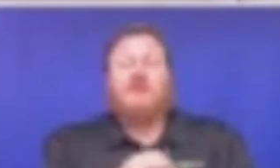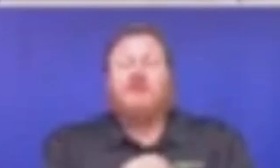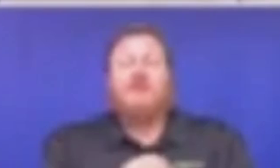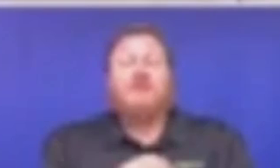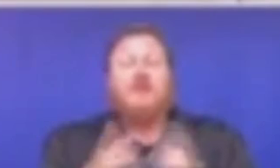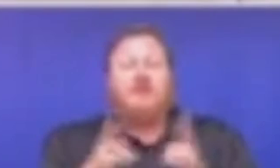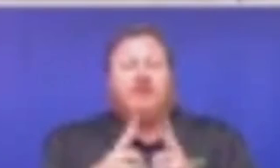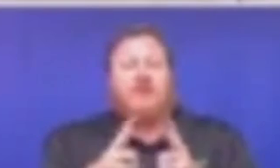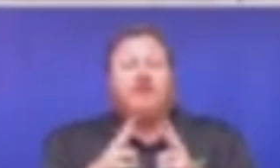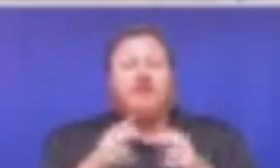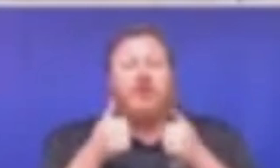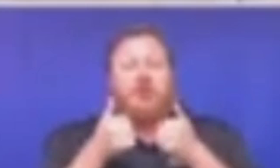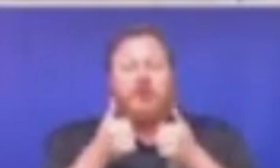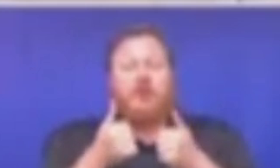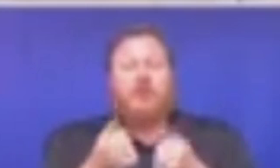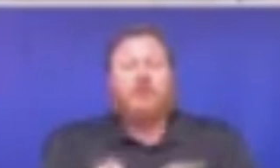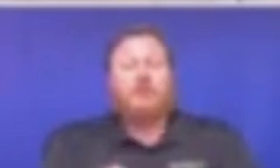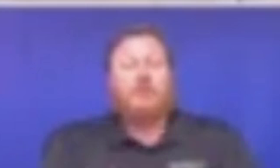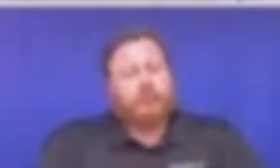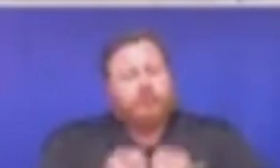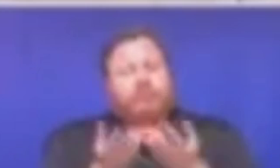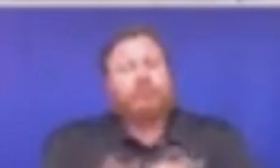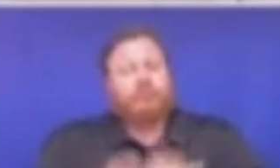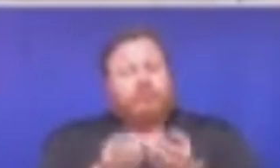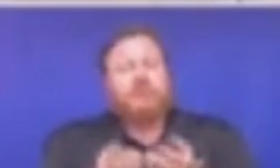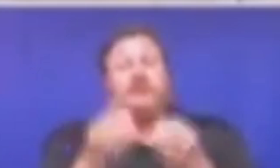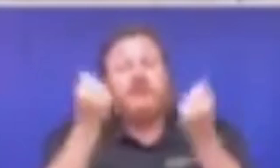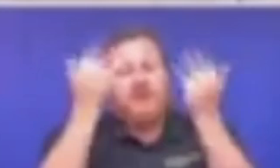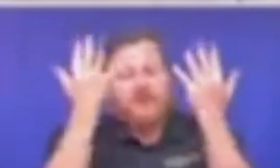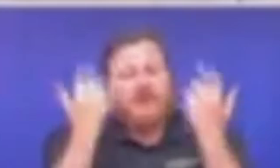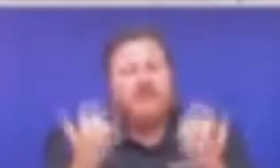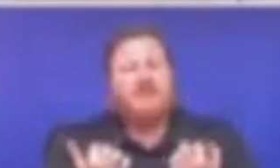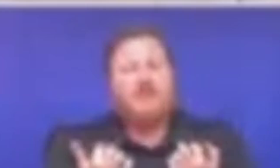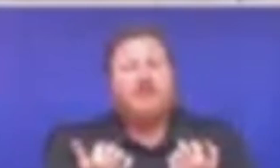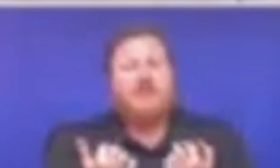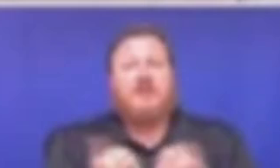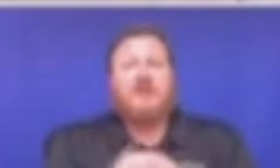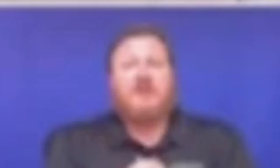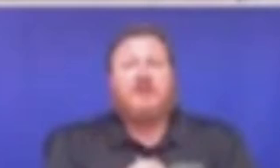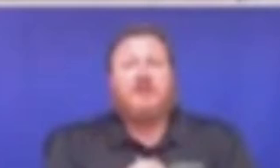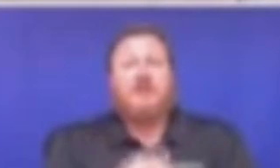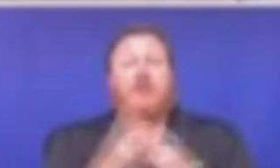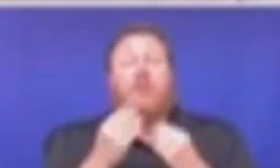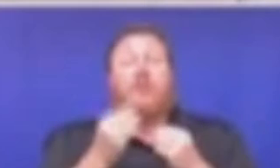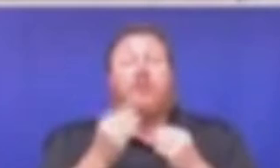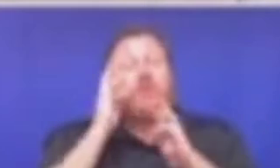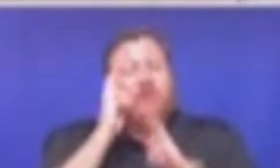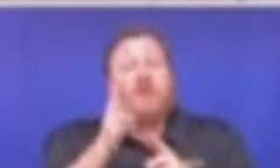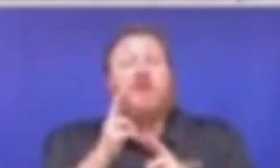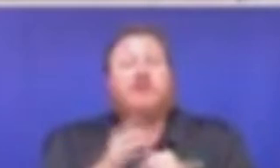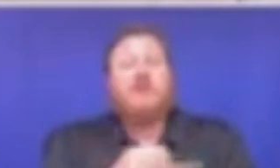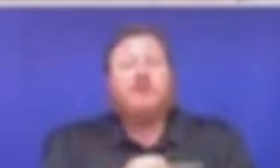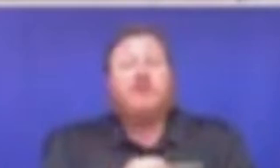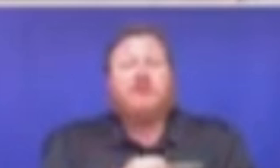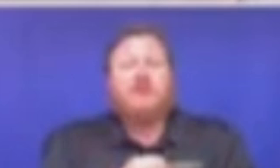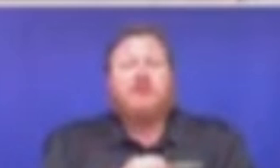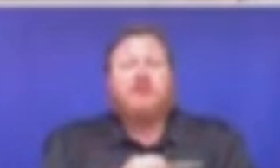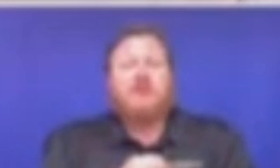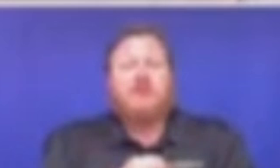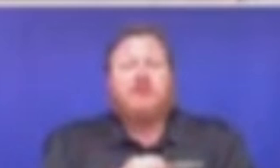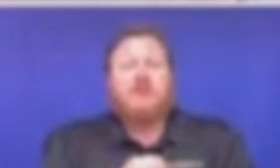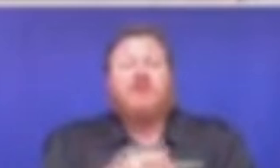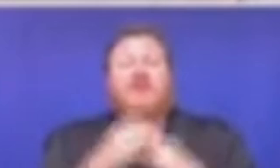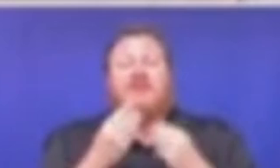in regurgitating statistics, and with the greatest of respect, I should say some of